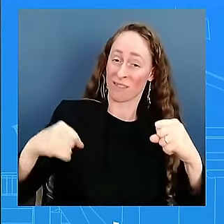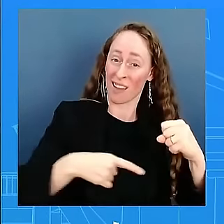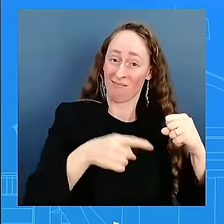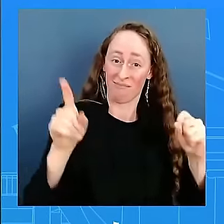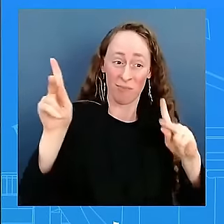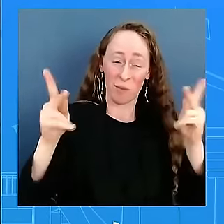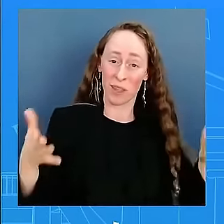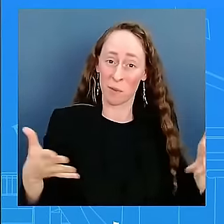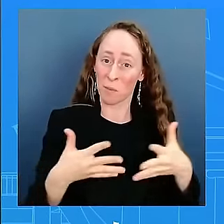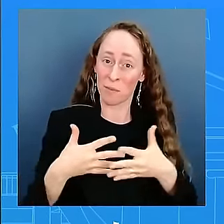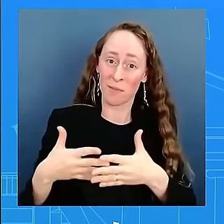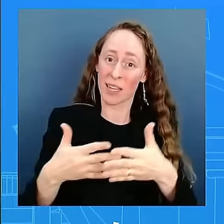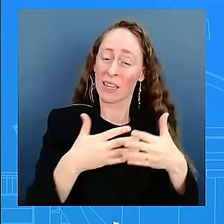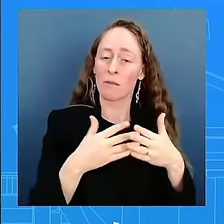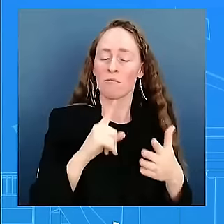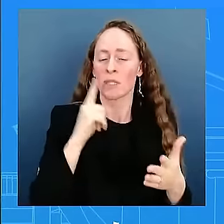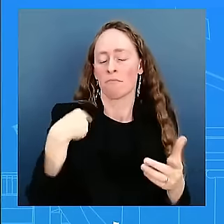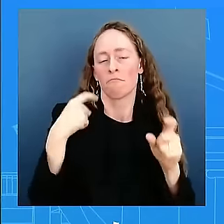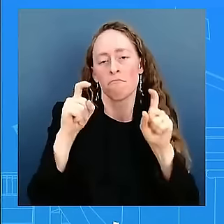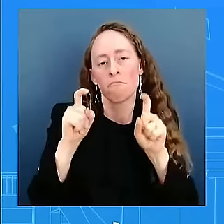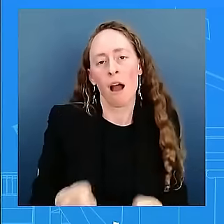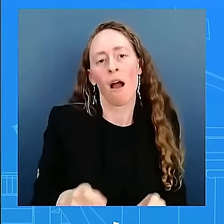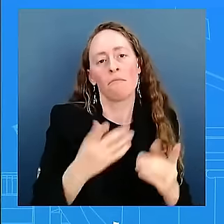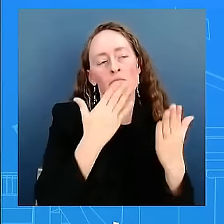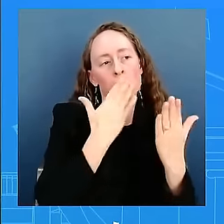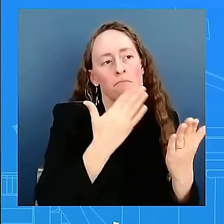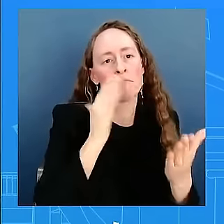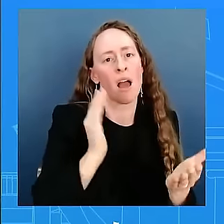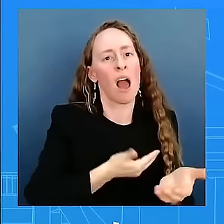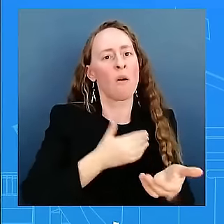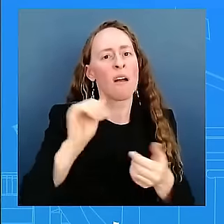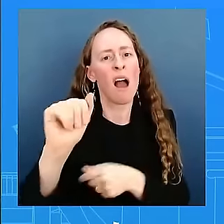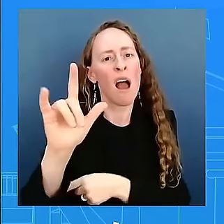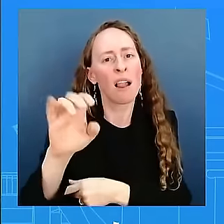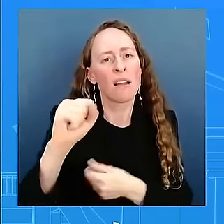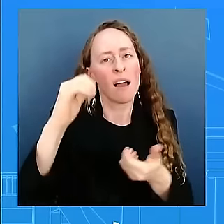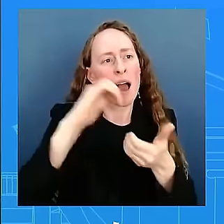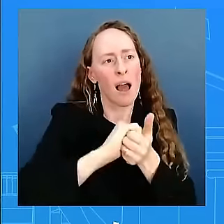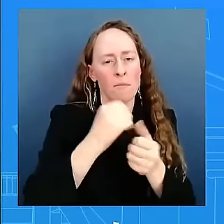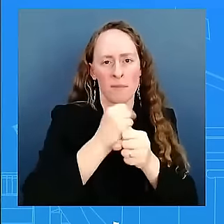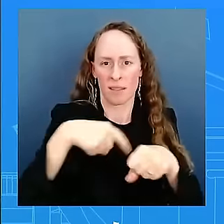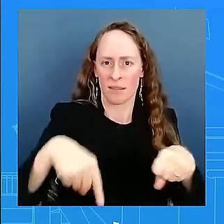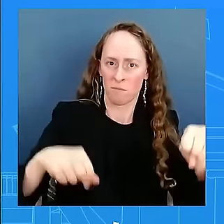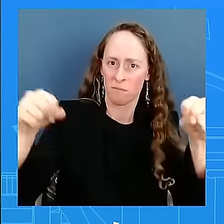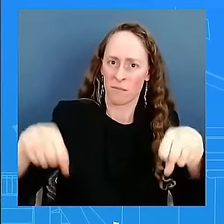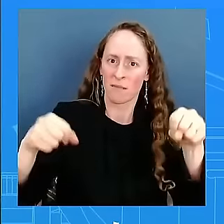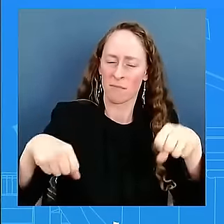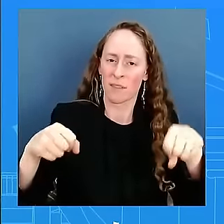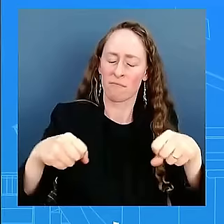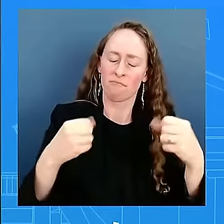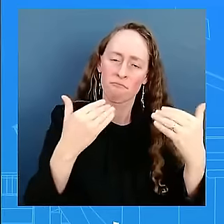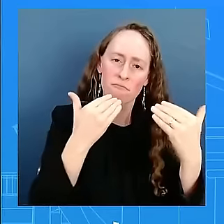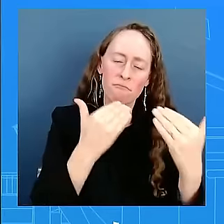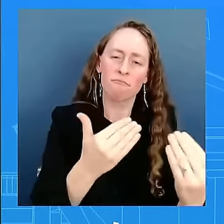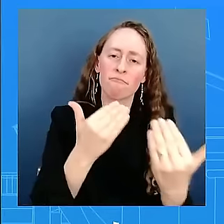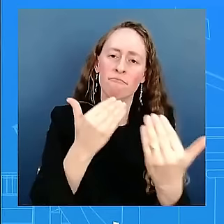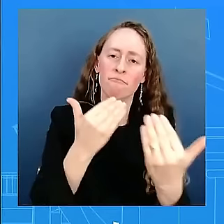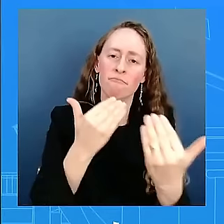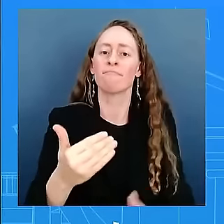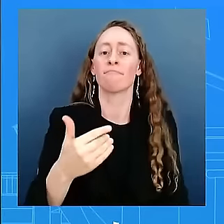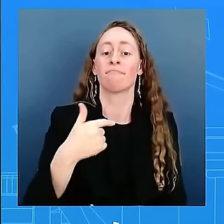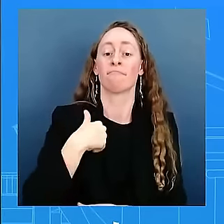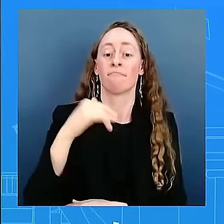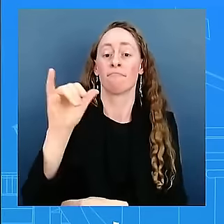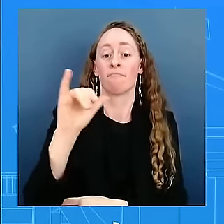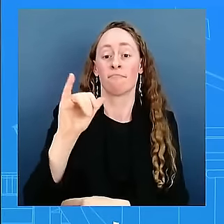who supported us in these complex negotiations to achieve this outcome. And while I'm standing at this podium, the President is reaching out to